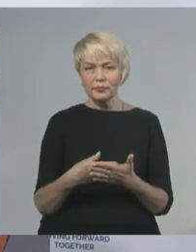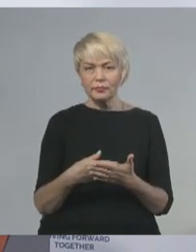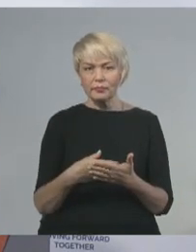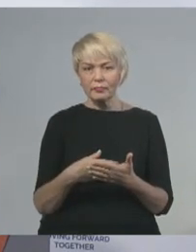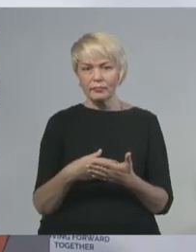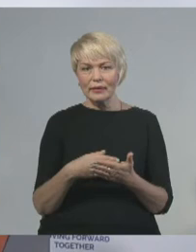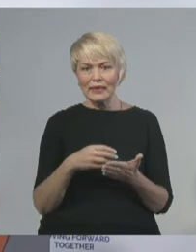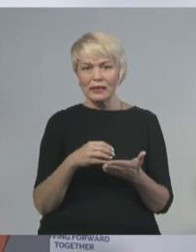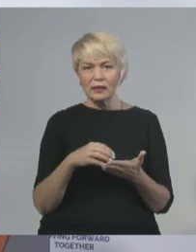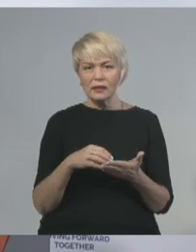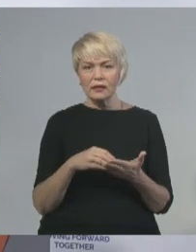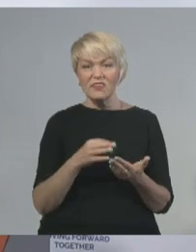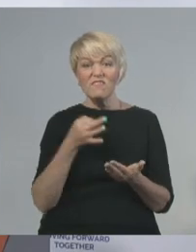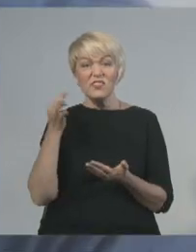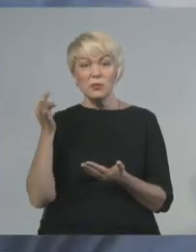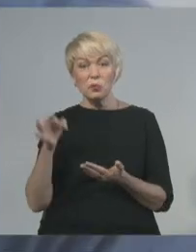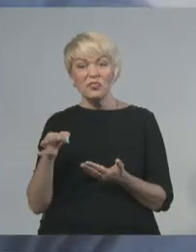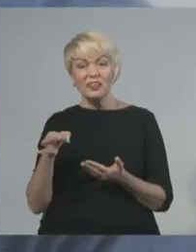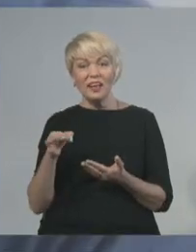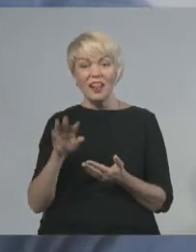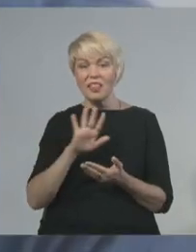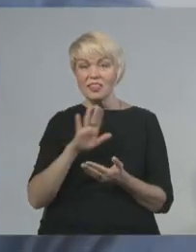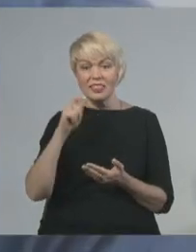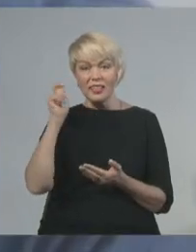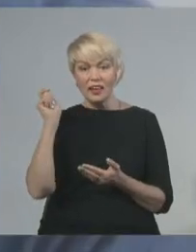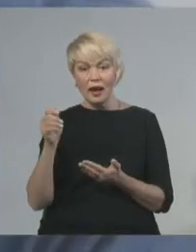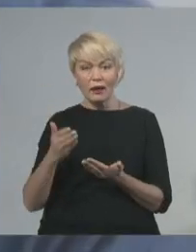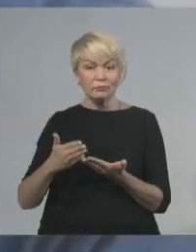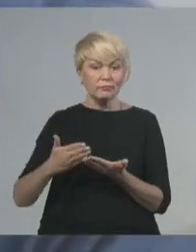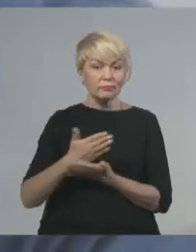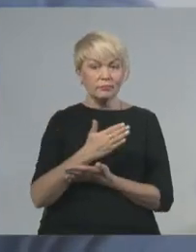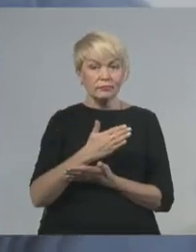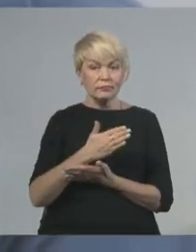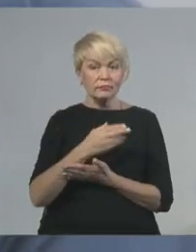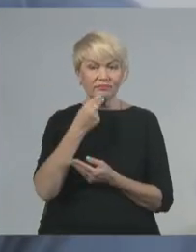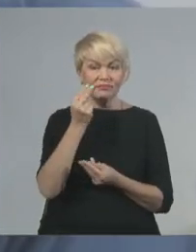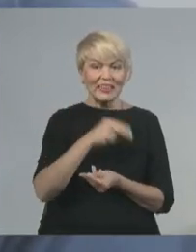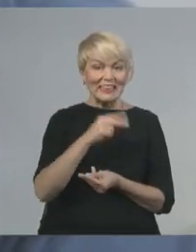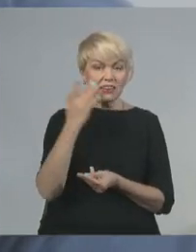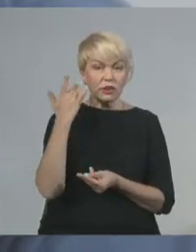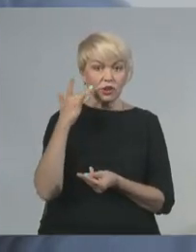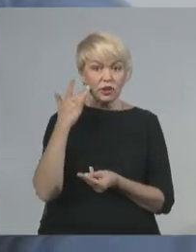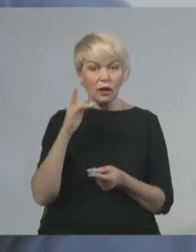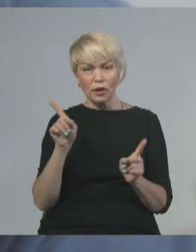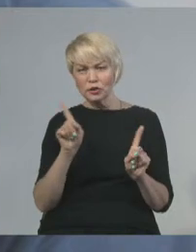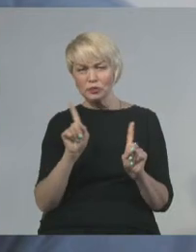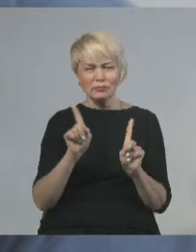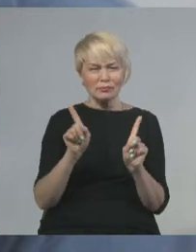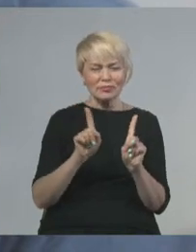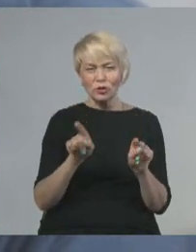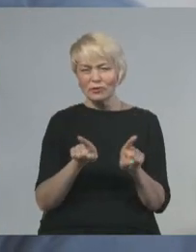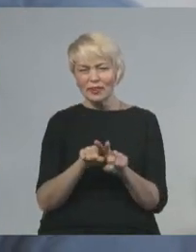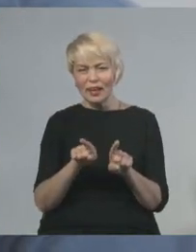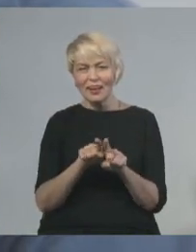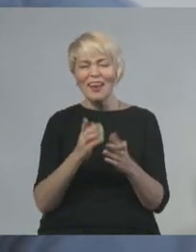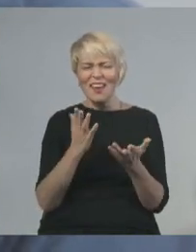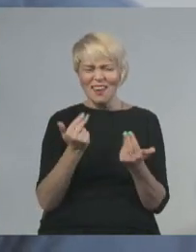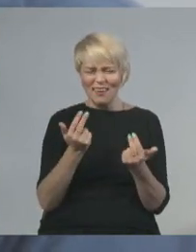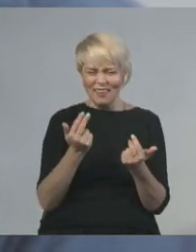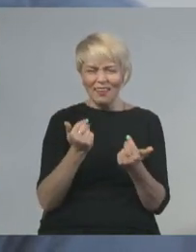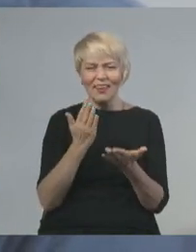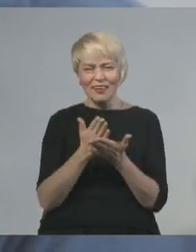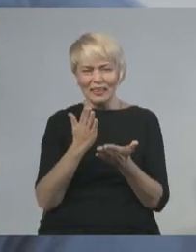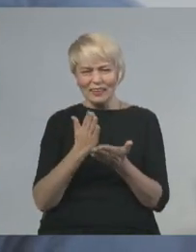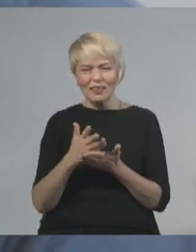there was as i said before there was all the complete set of things obviously yes there is chinese influence as well as russian influence the chinese